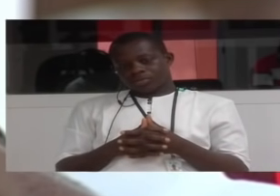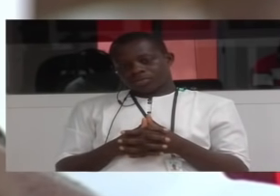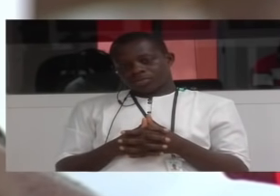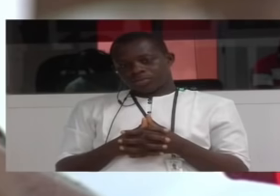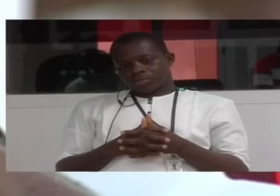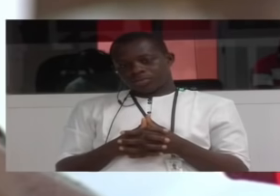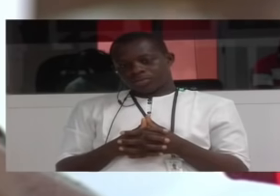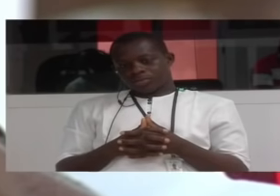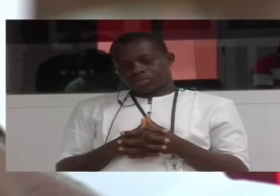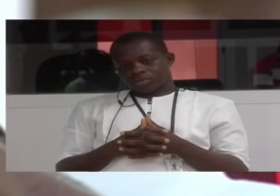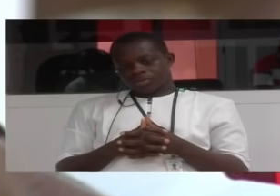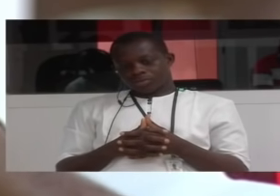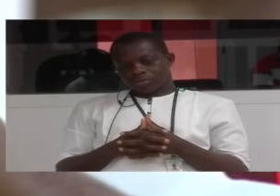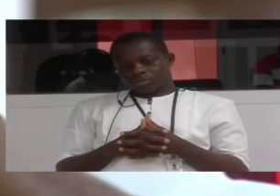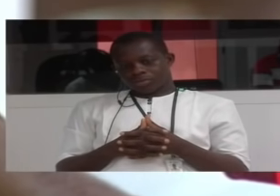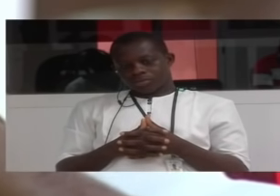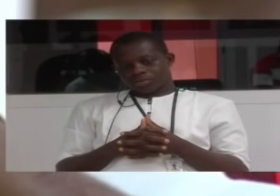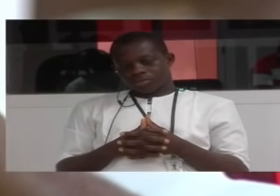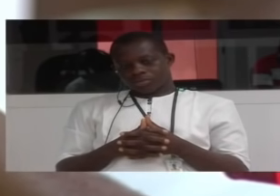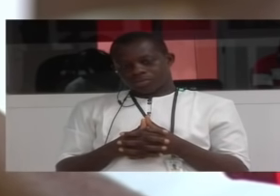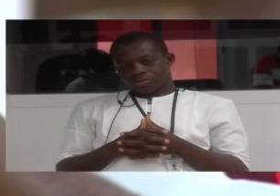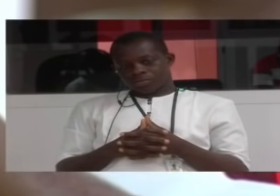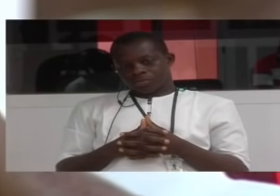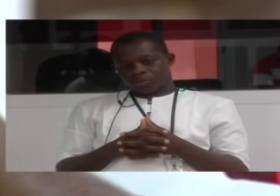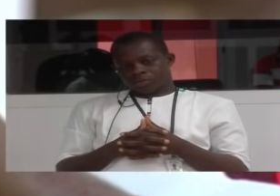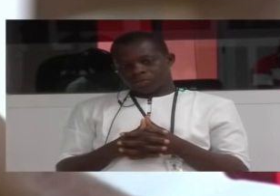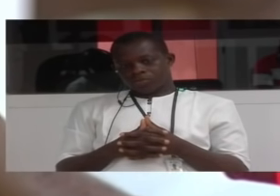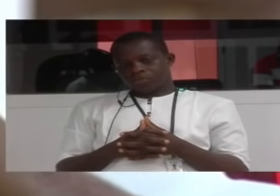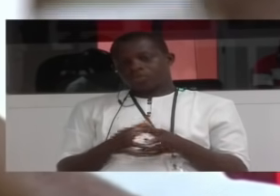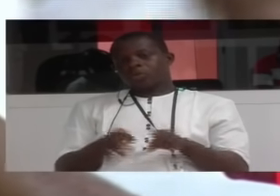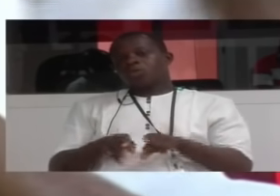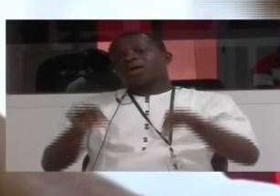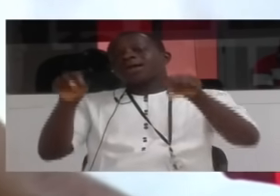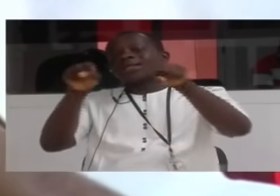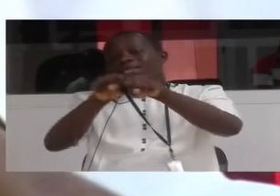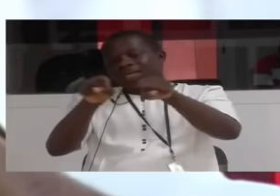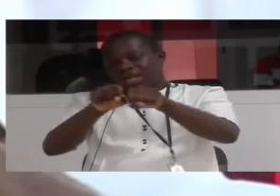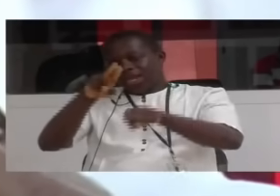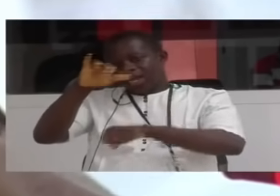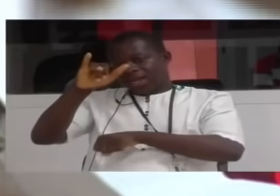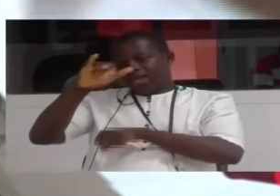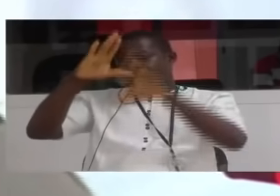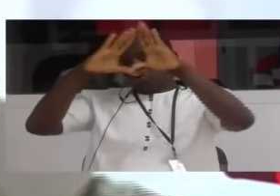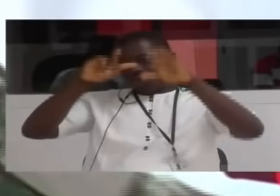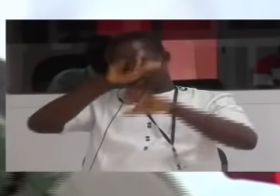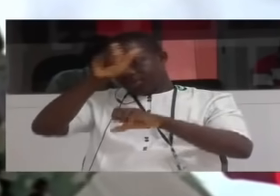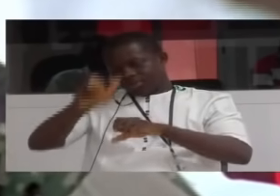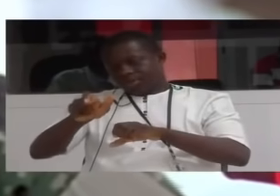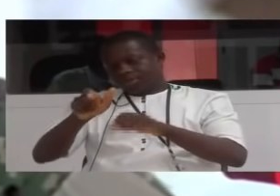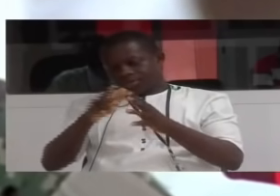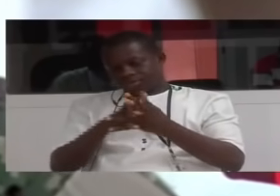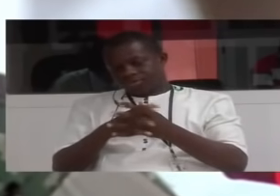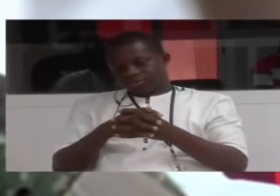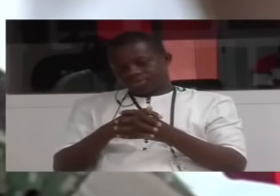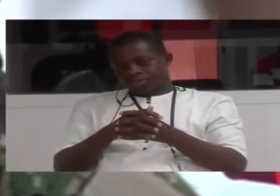xamne mu ngey liggeyal sen intelligence buntu liggey kay bobu Senegalese intelligence officer la. He was a Senegalese intelligence